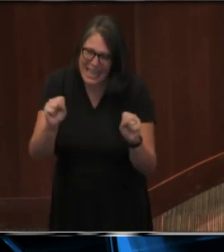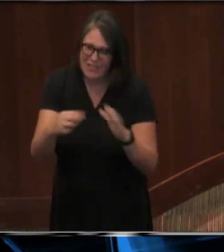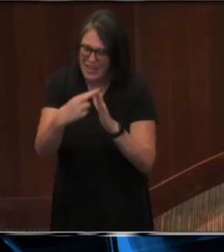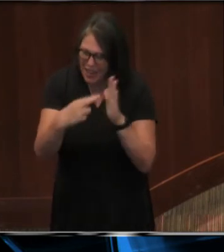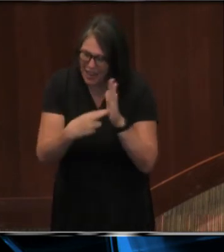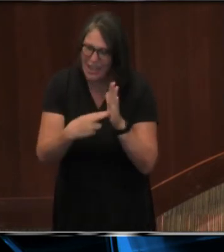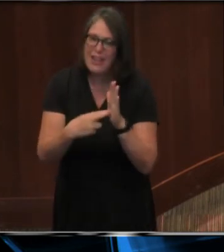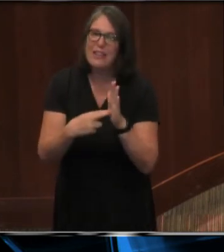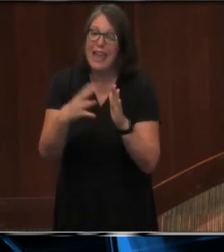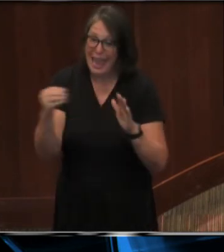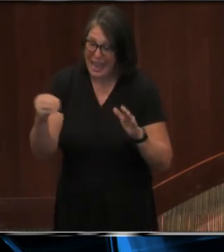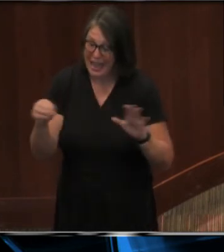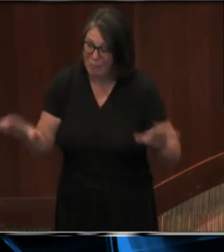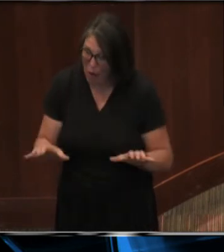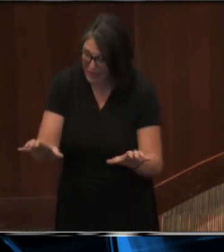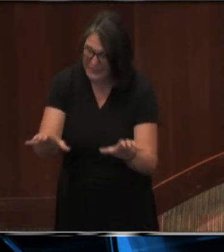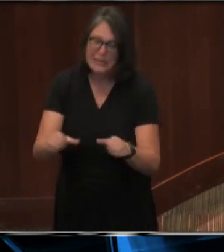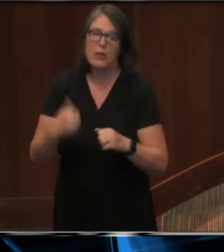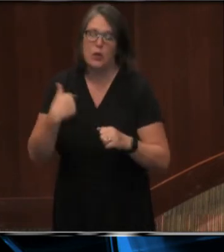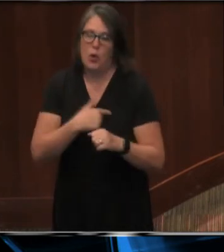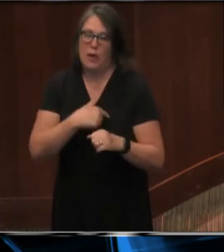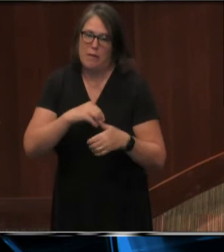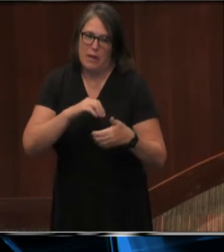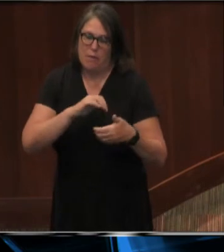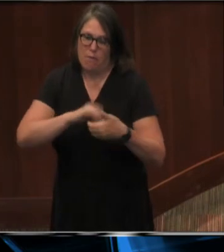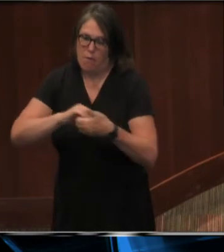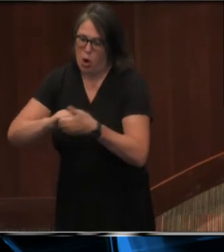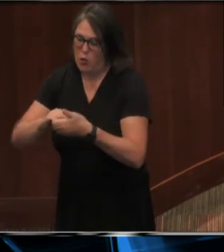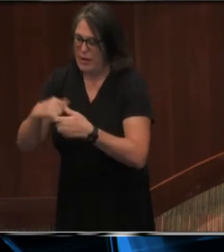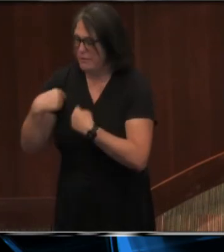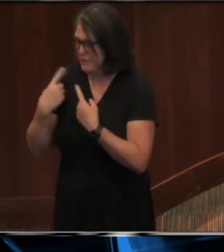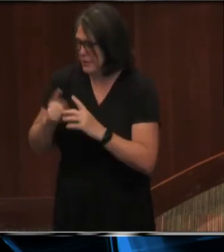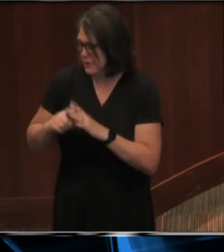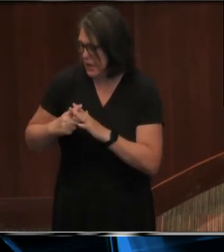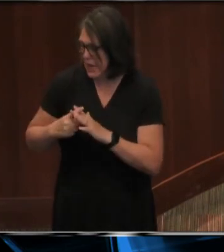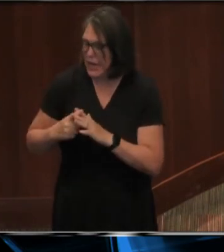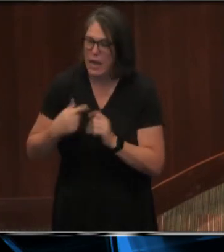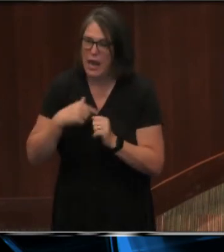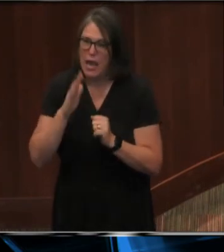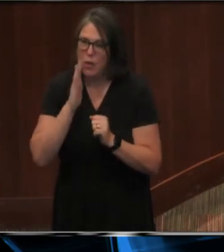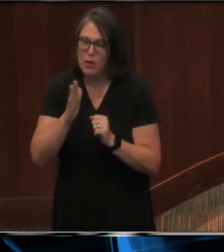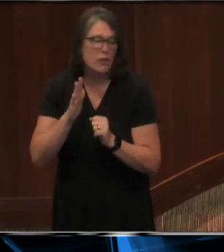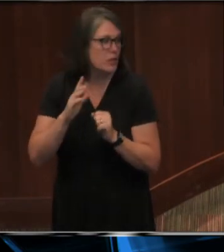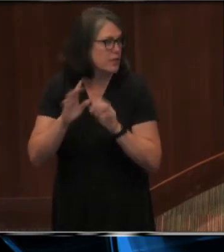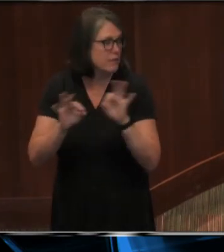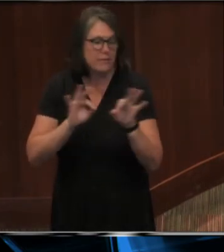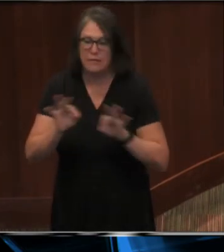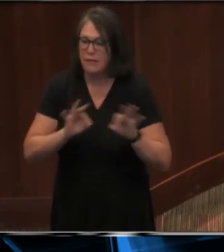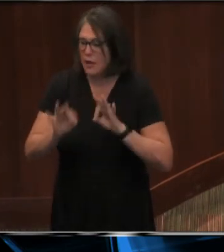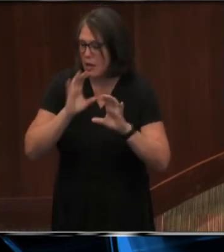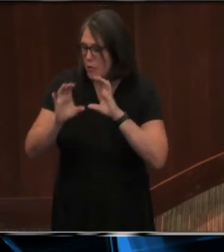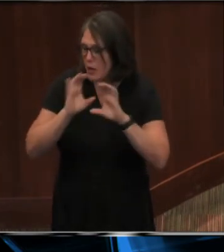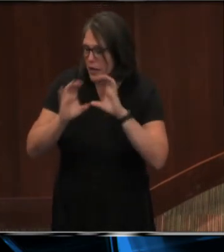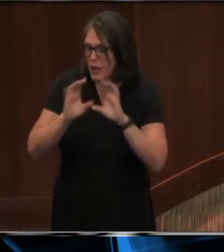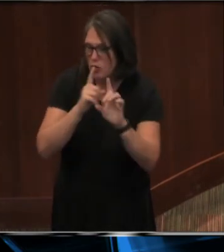best practices. So we've been partnering since the beginning, and I'll just go over some of our communication